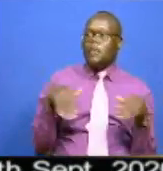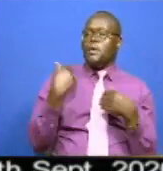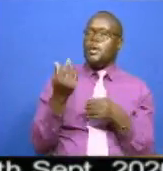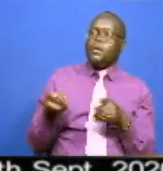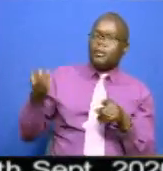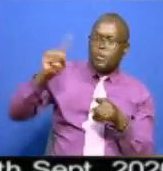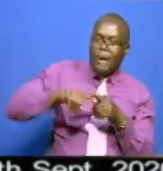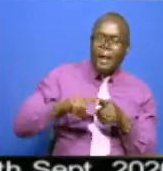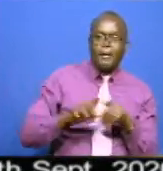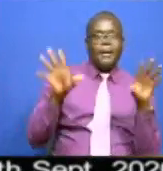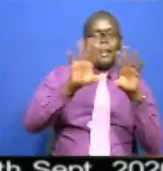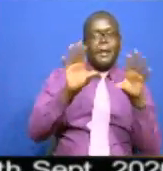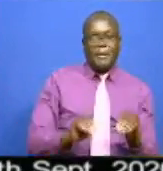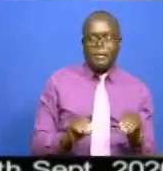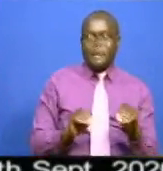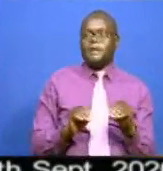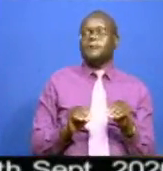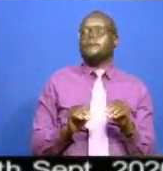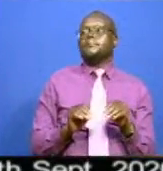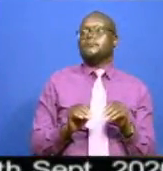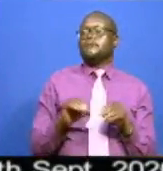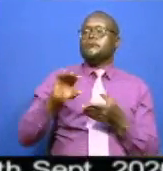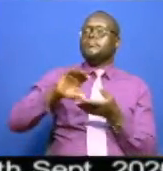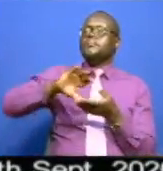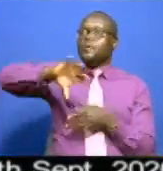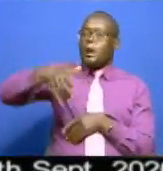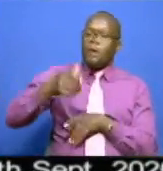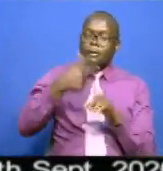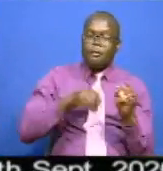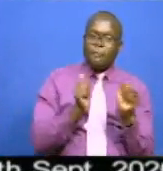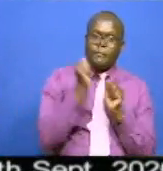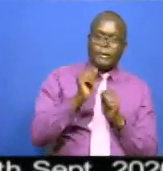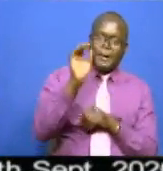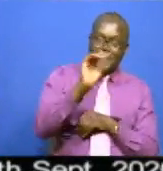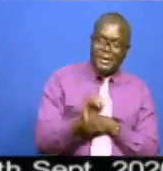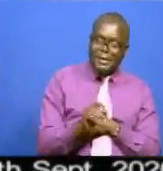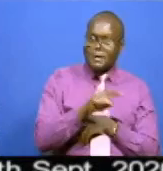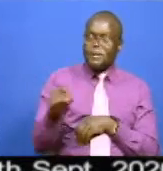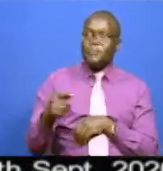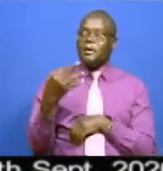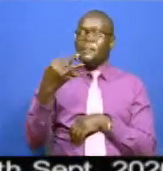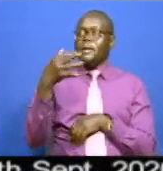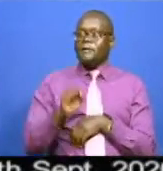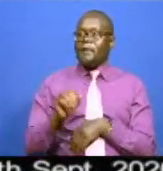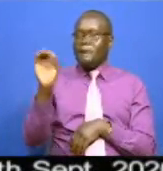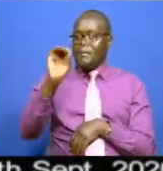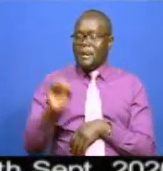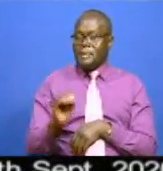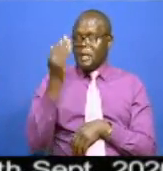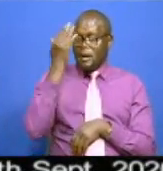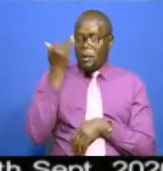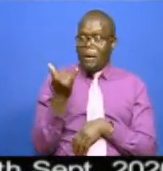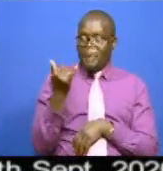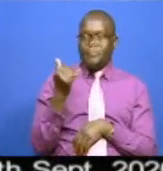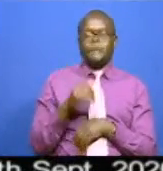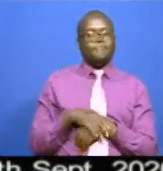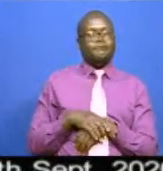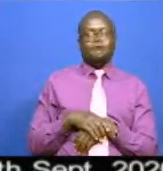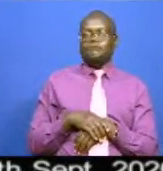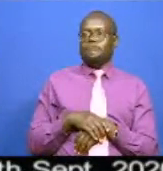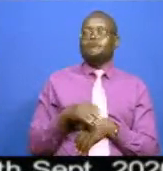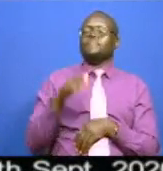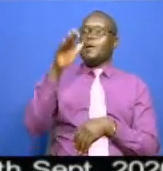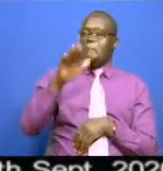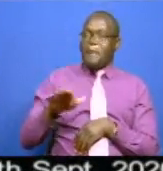the budget that goes to the counties from 15% to the 35%, because nothing stops